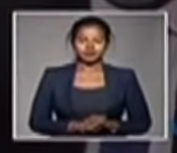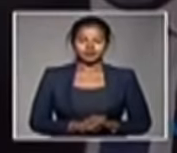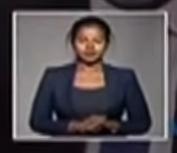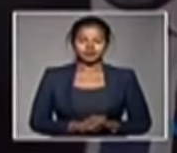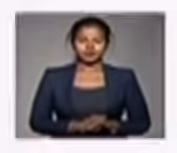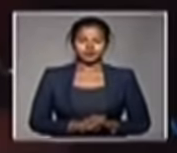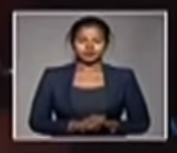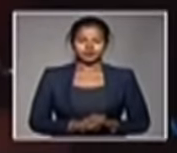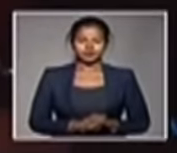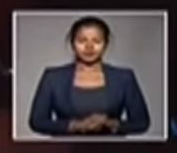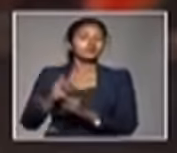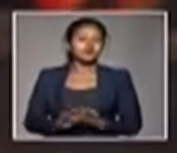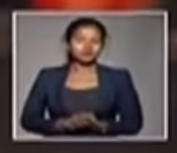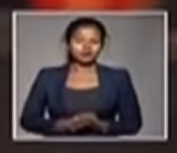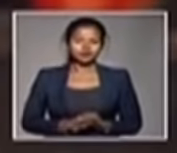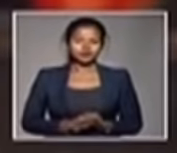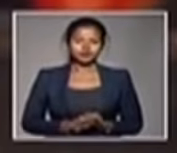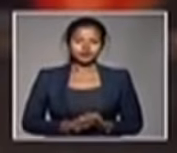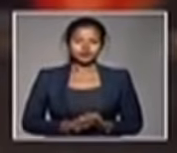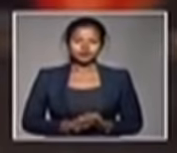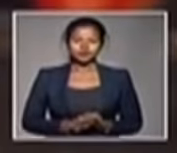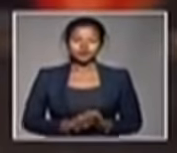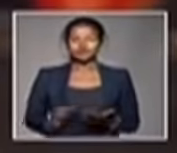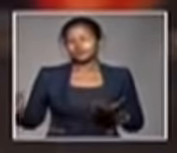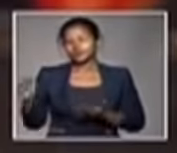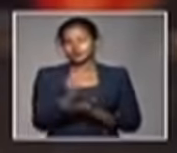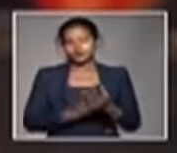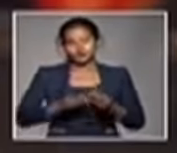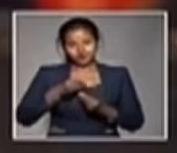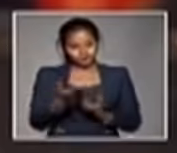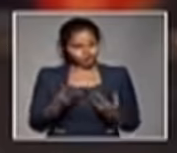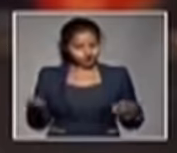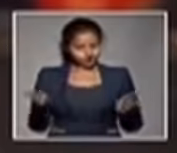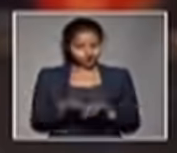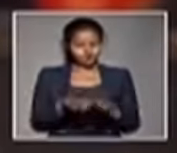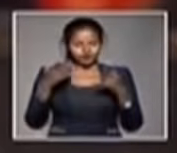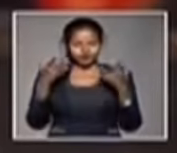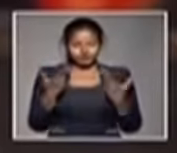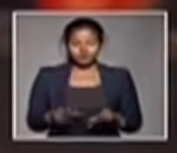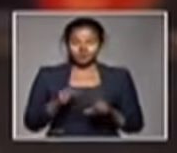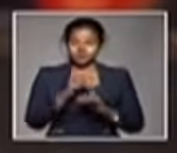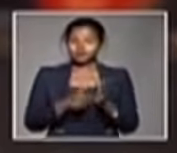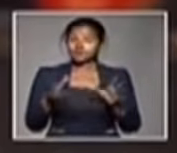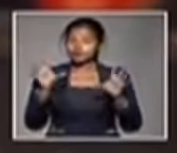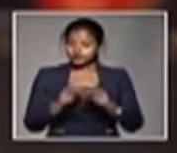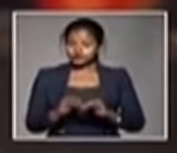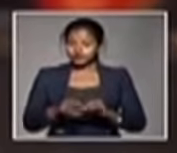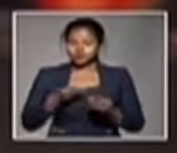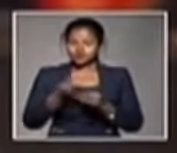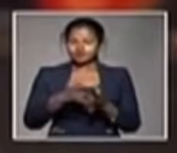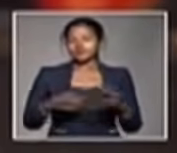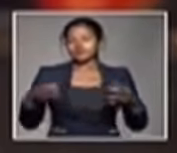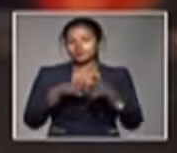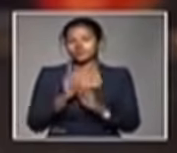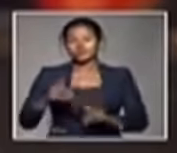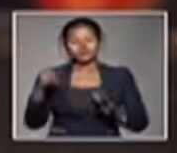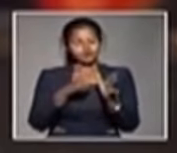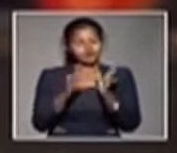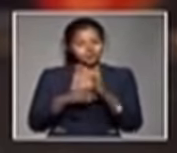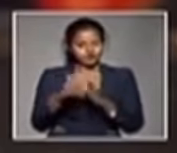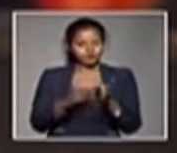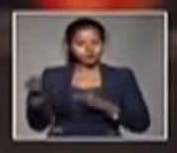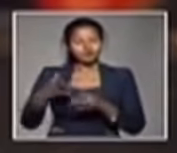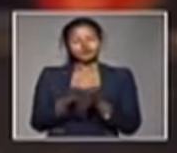Right, okay. And that's a wrap of this edition of Primetime News for tonight. For the Newsfirst team, I'm Azra Hassan with